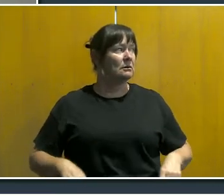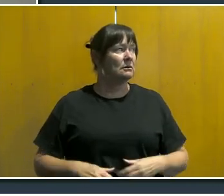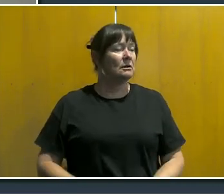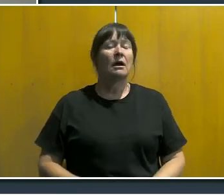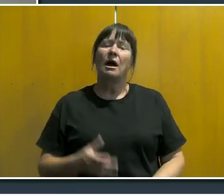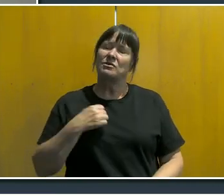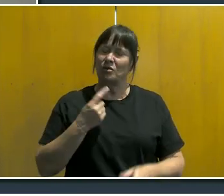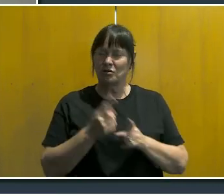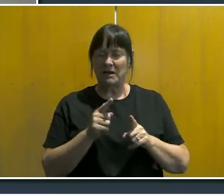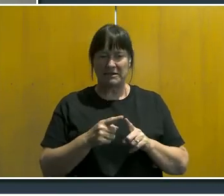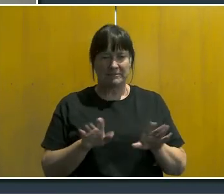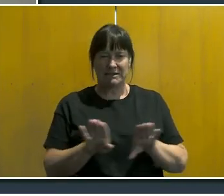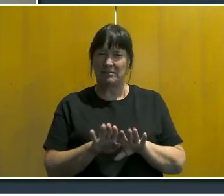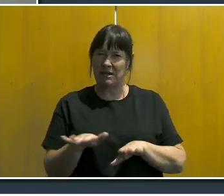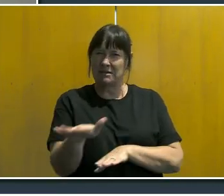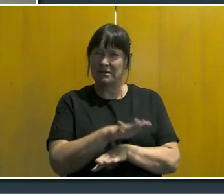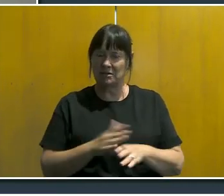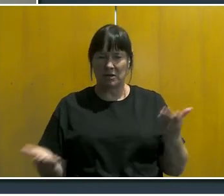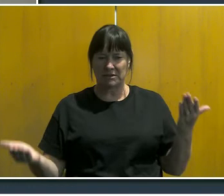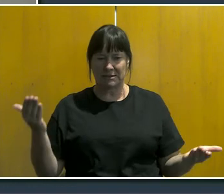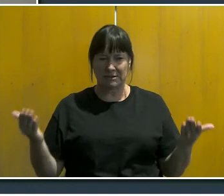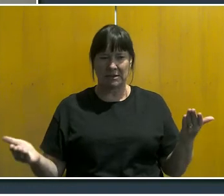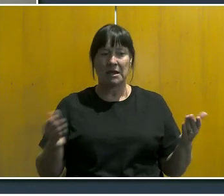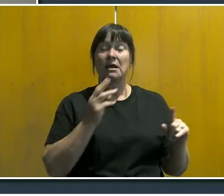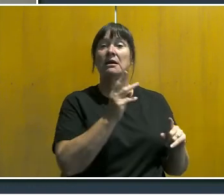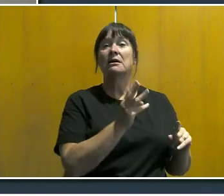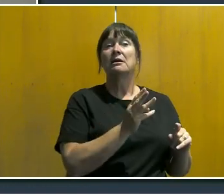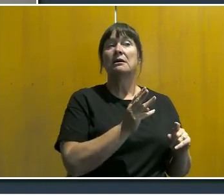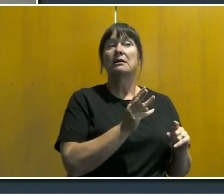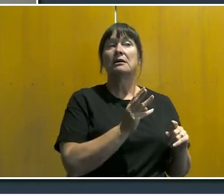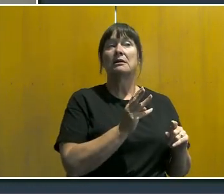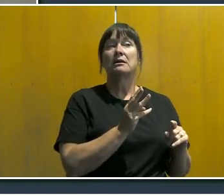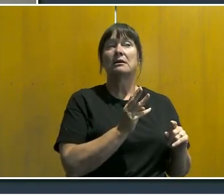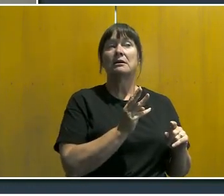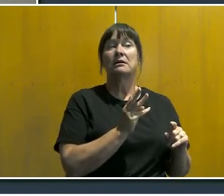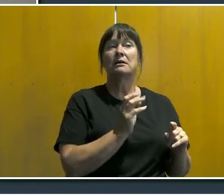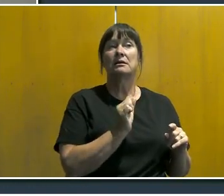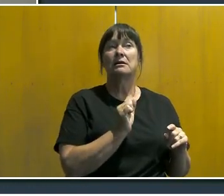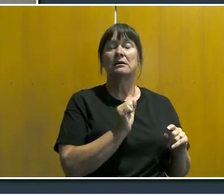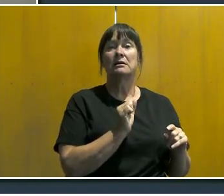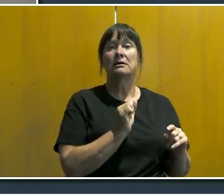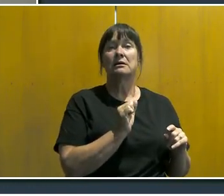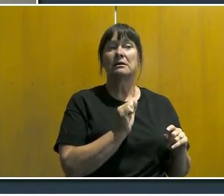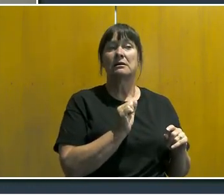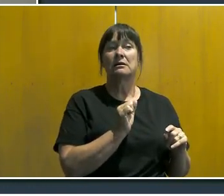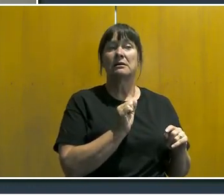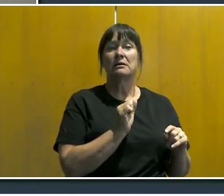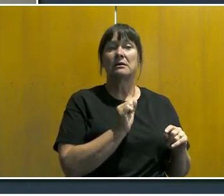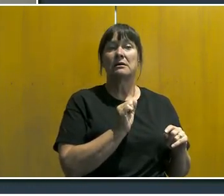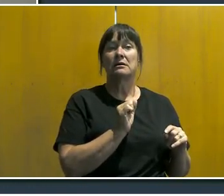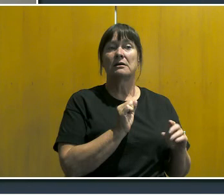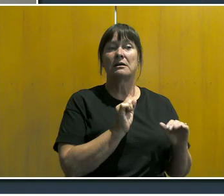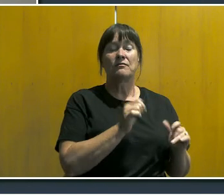here. If we had put the price of our wine up admission at the same rate that the councils put their rates up, you'd be paying